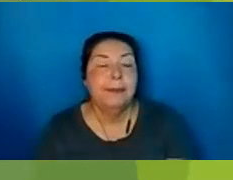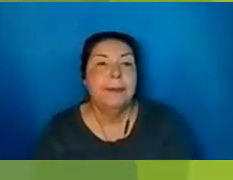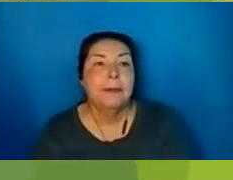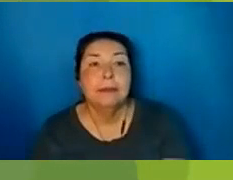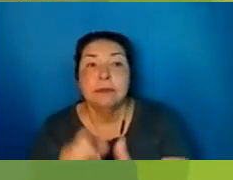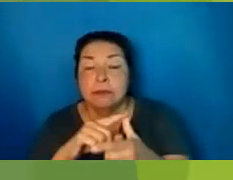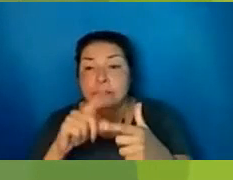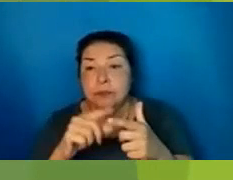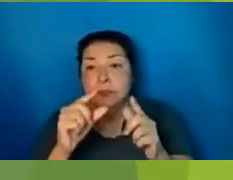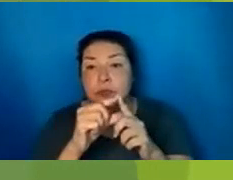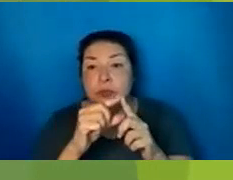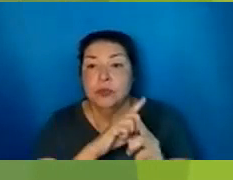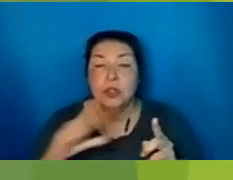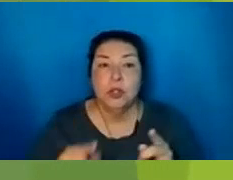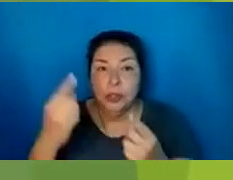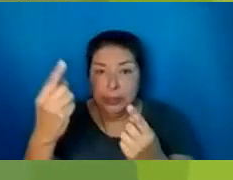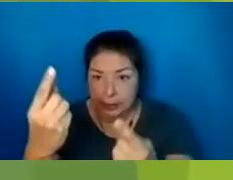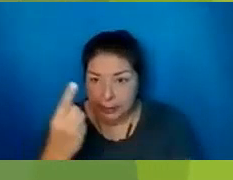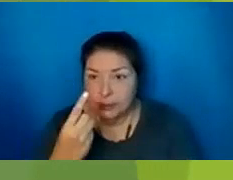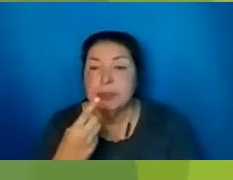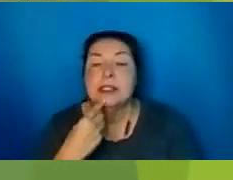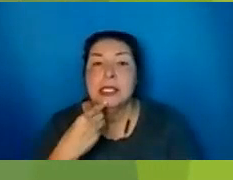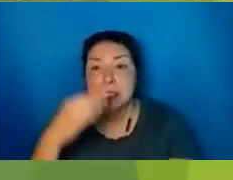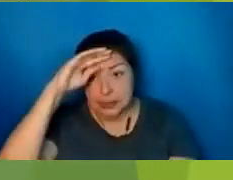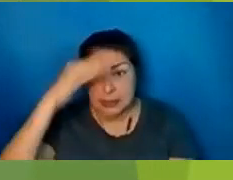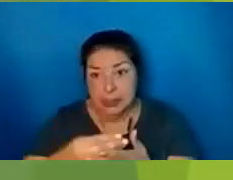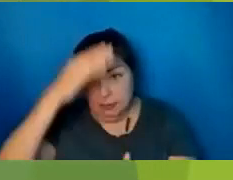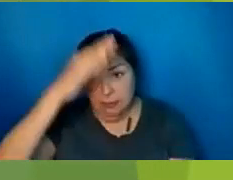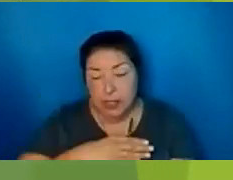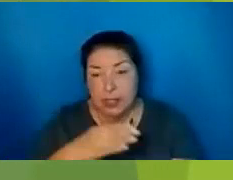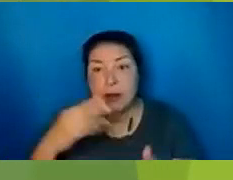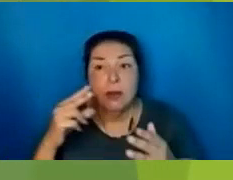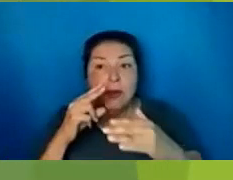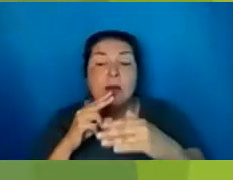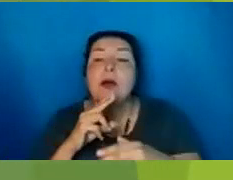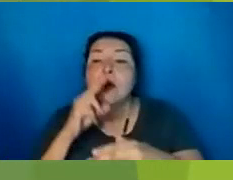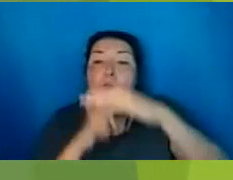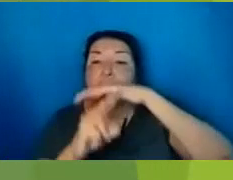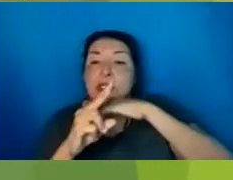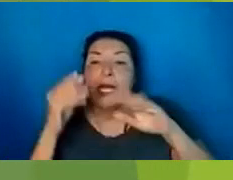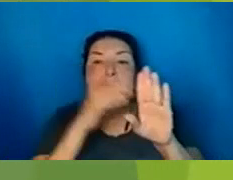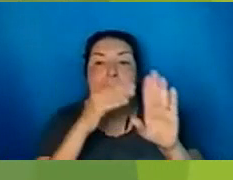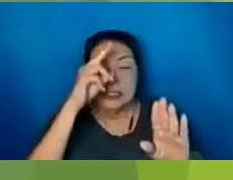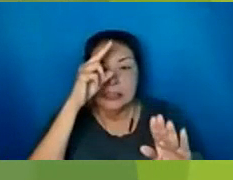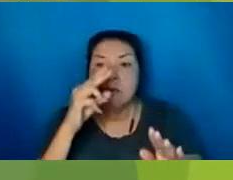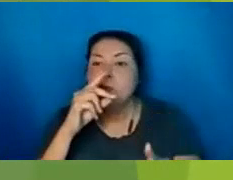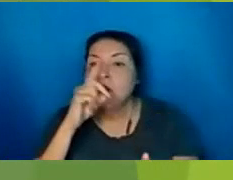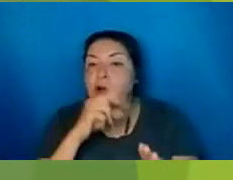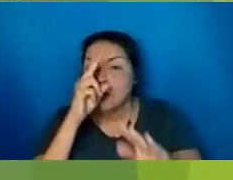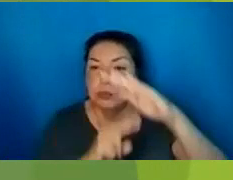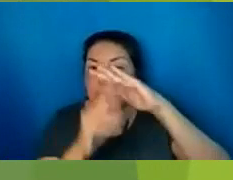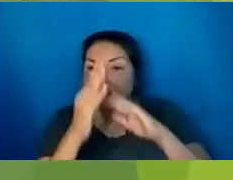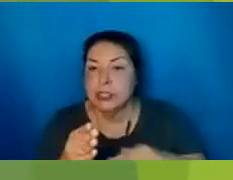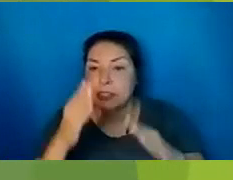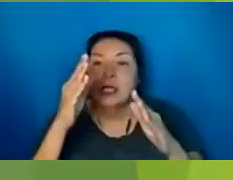Then the word of the Lord came to me, saying, Son of man, prophesy against the prophets of Israel who prophesy,